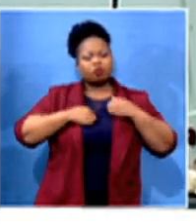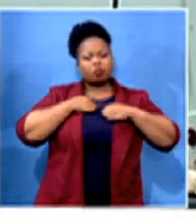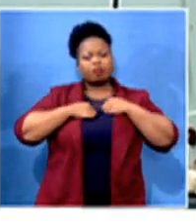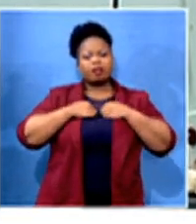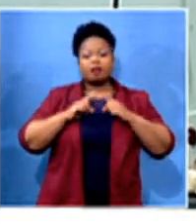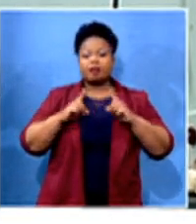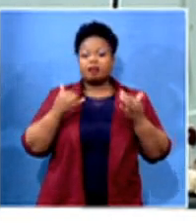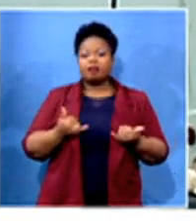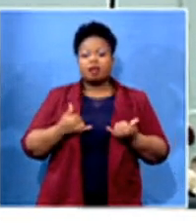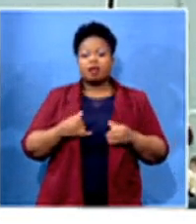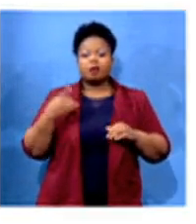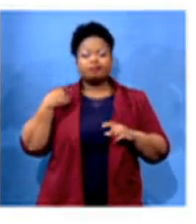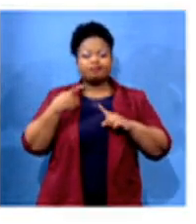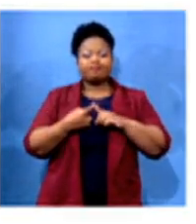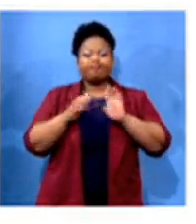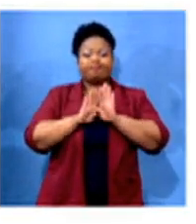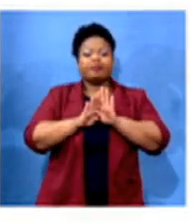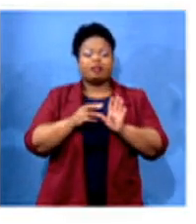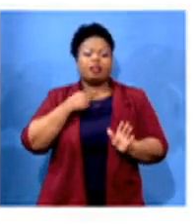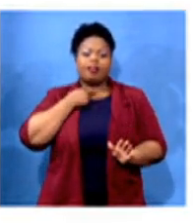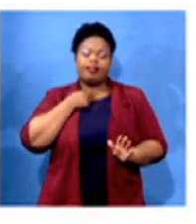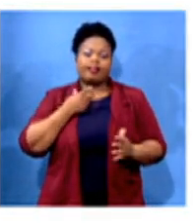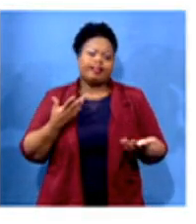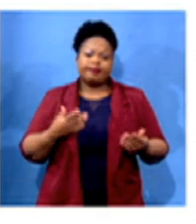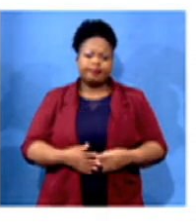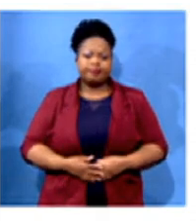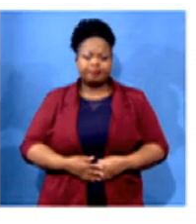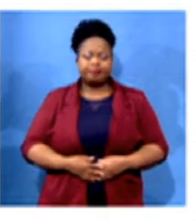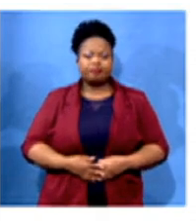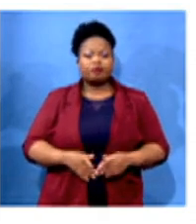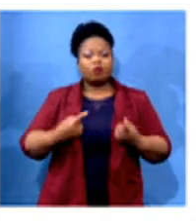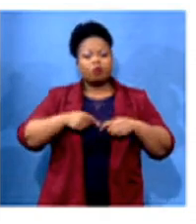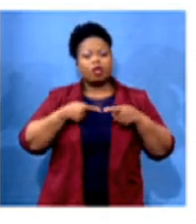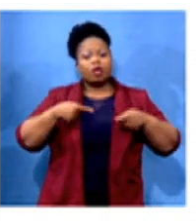lockdown put paid to their efforts. So we cook for about 60 people,